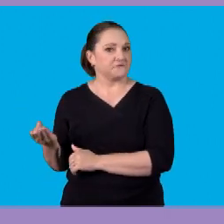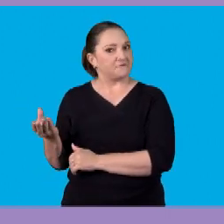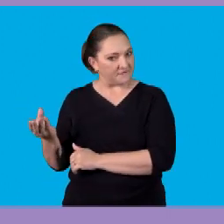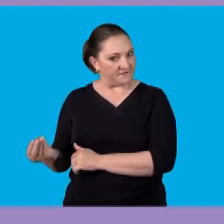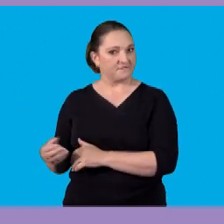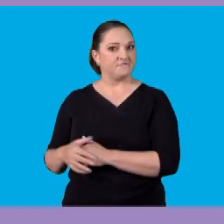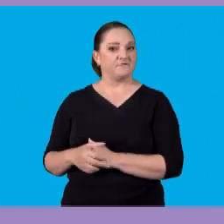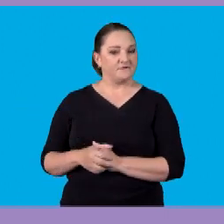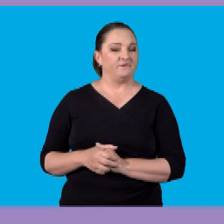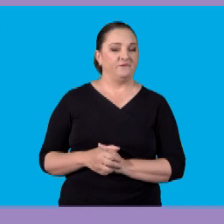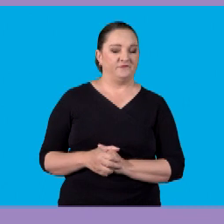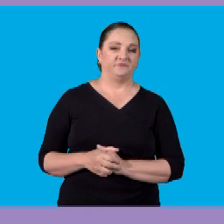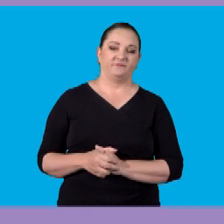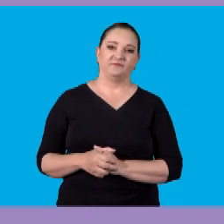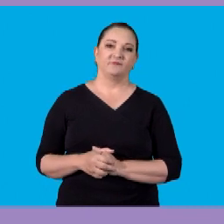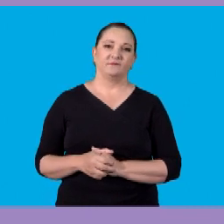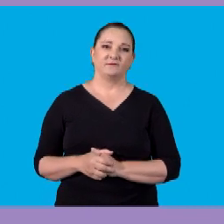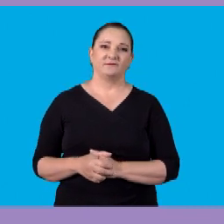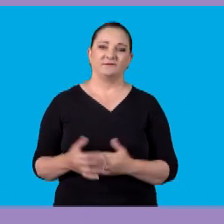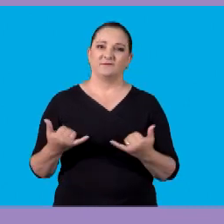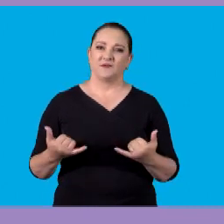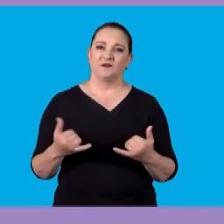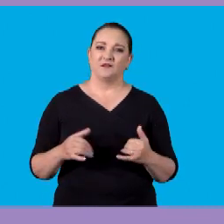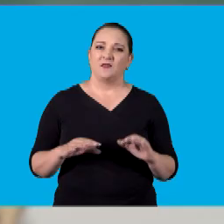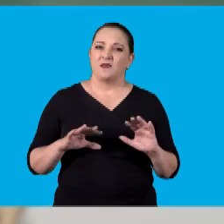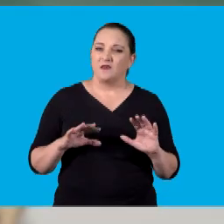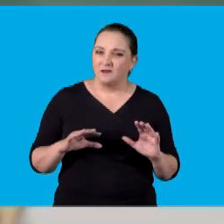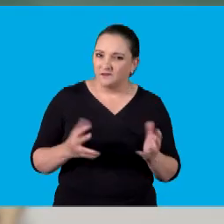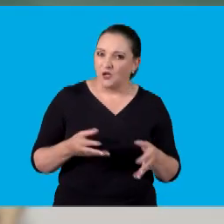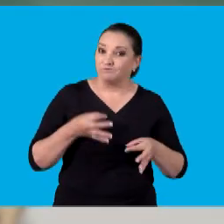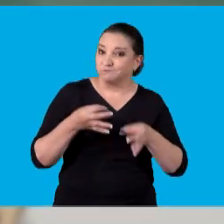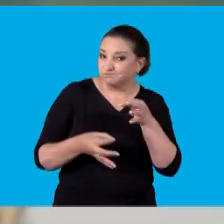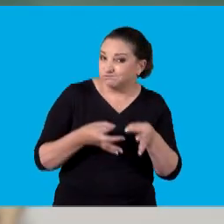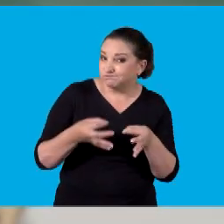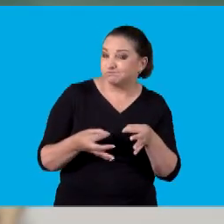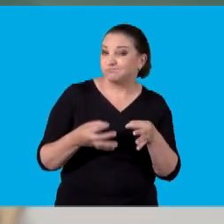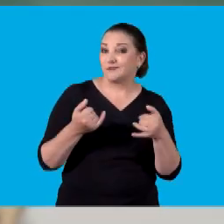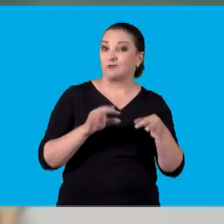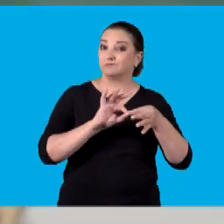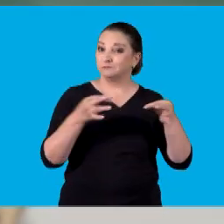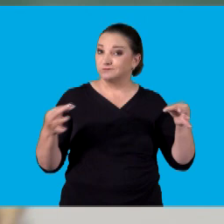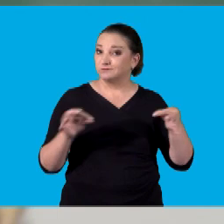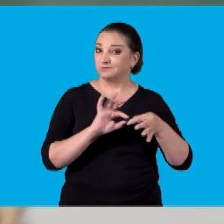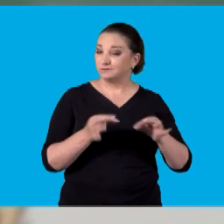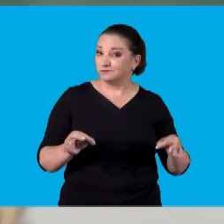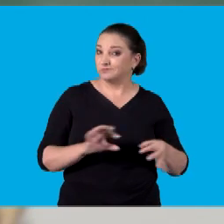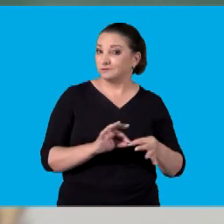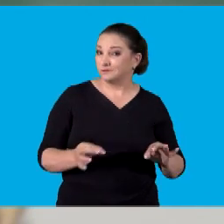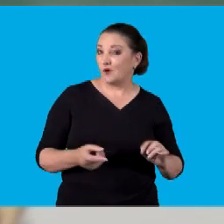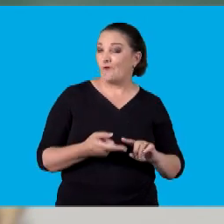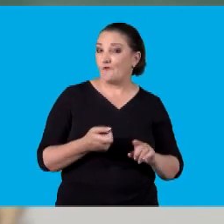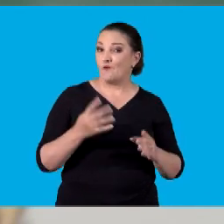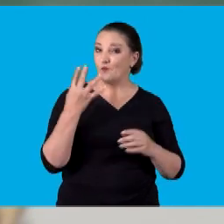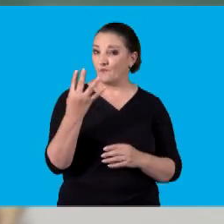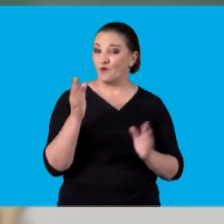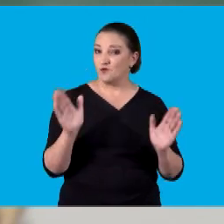two pairs of adjacent sides that are equal. So that is how we can describe the properties of our quadrilaterals